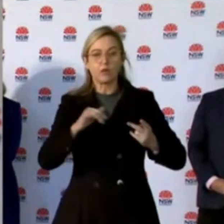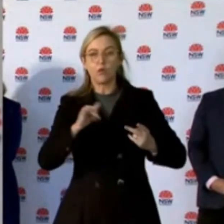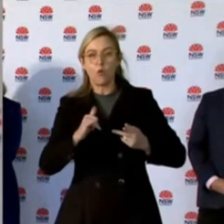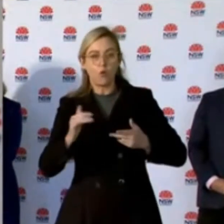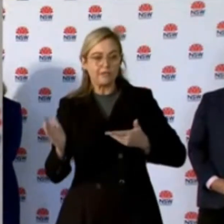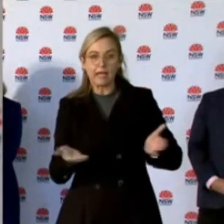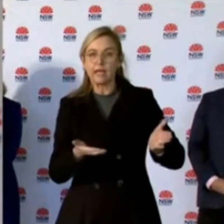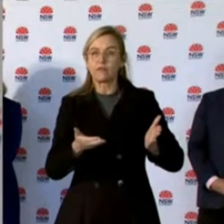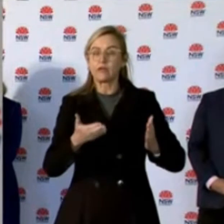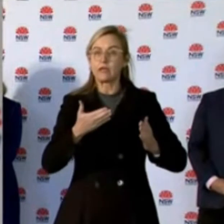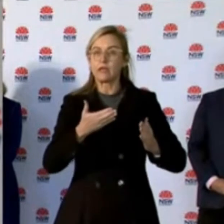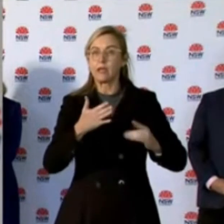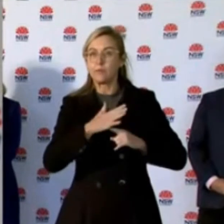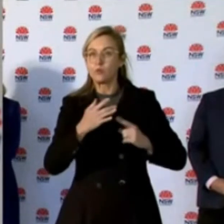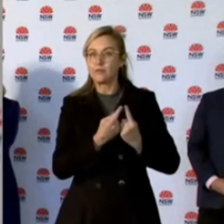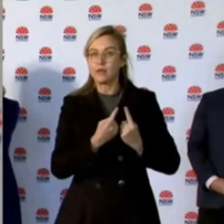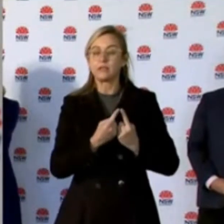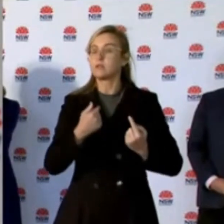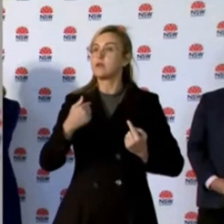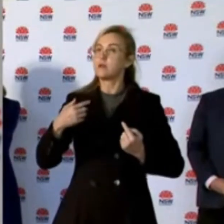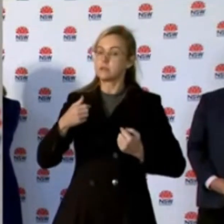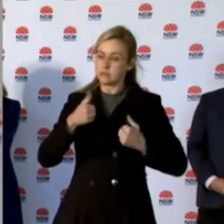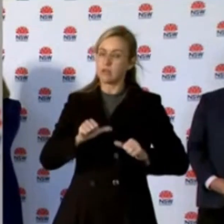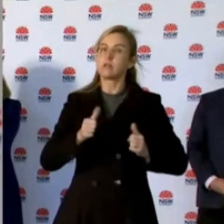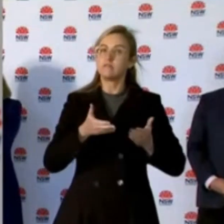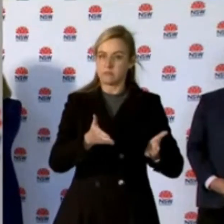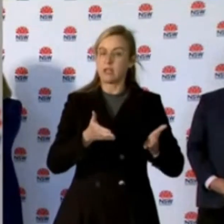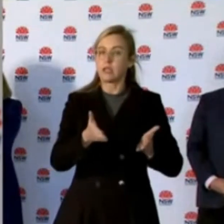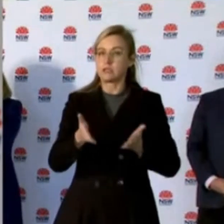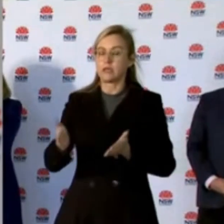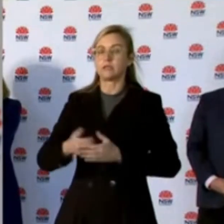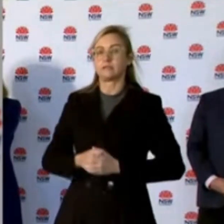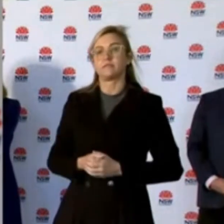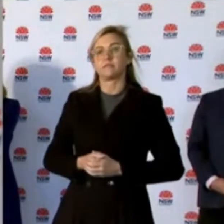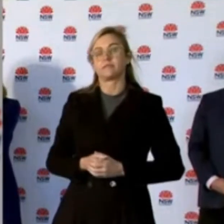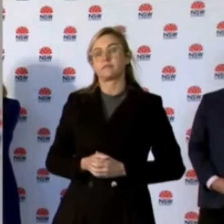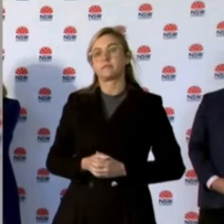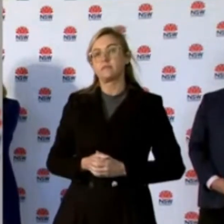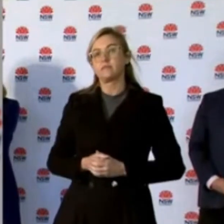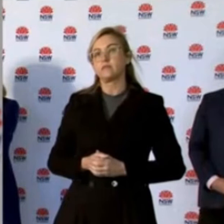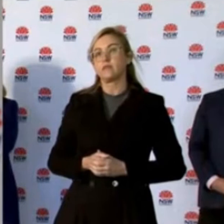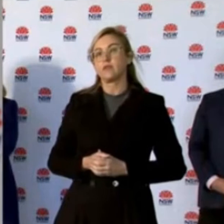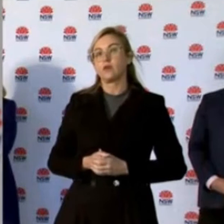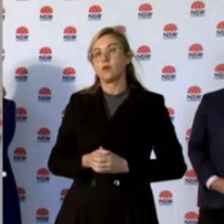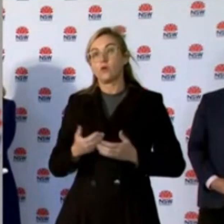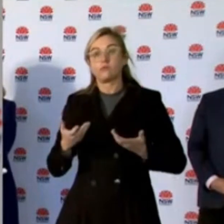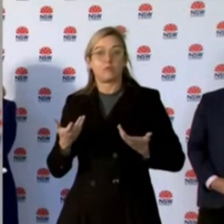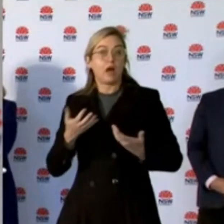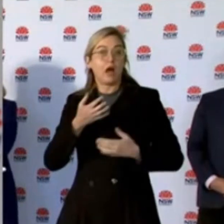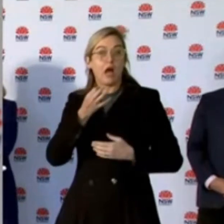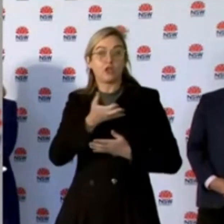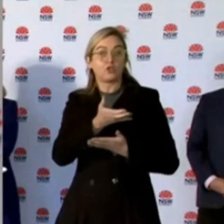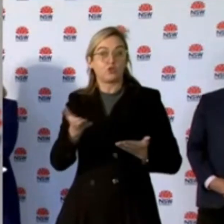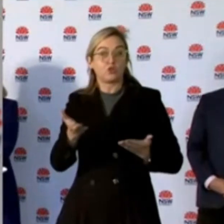the workforce, what I would say to all workers right across the state, regardless what industry that you are in, if you have had